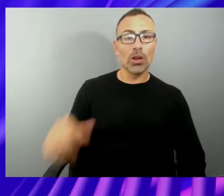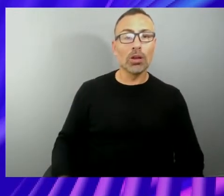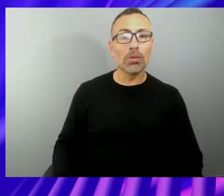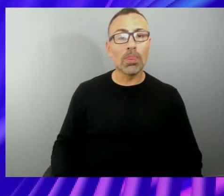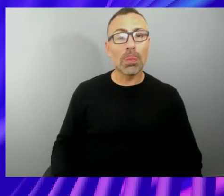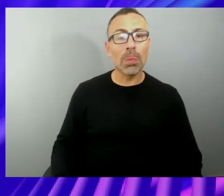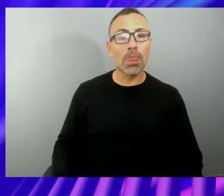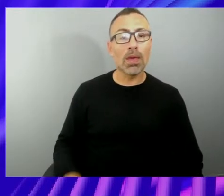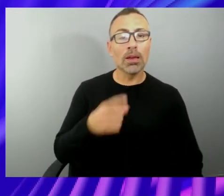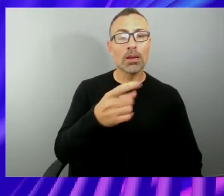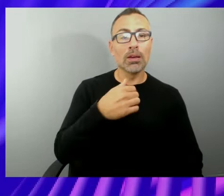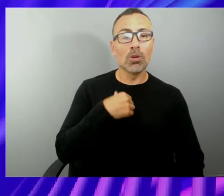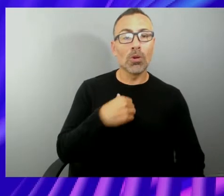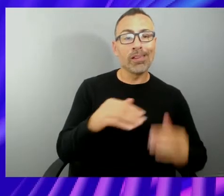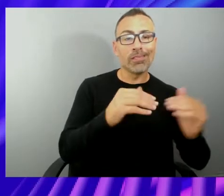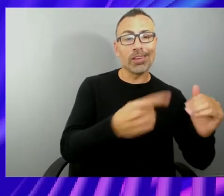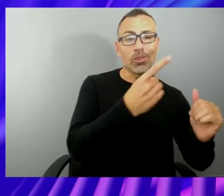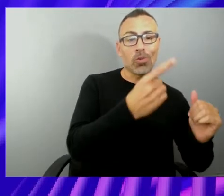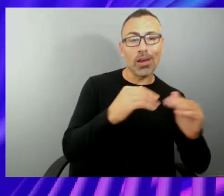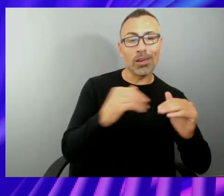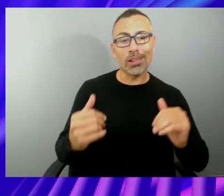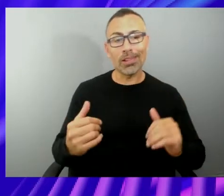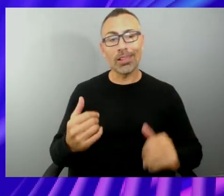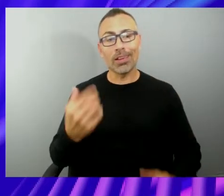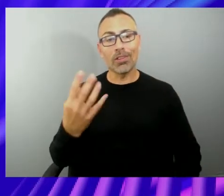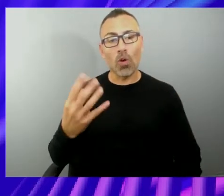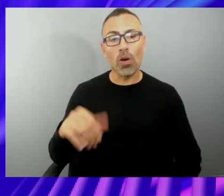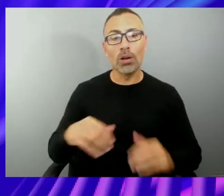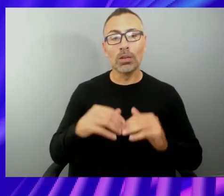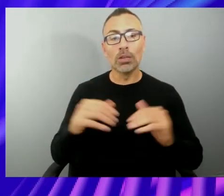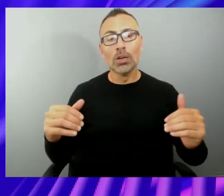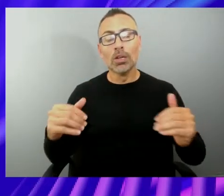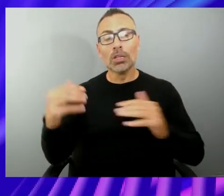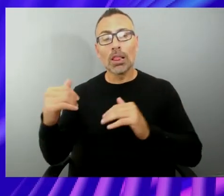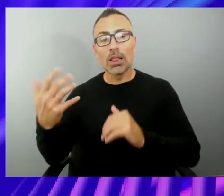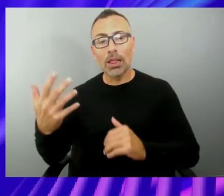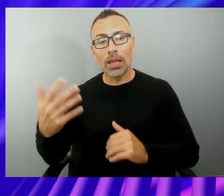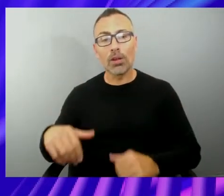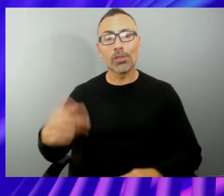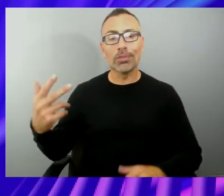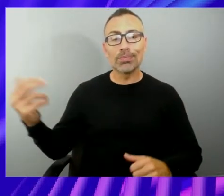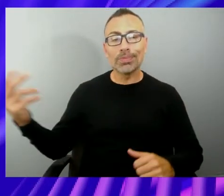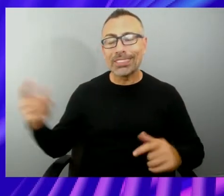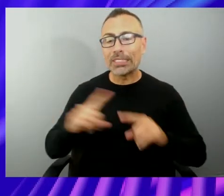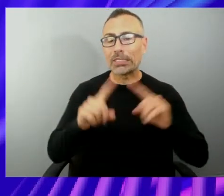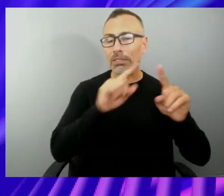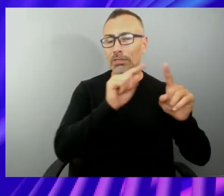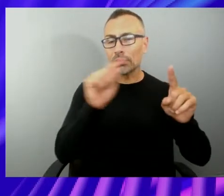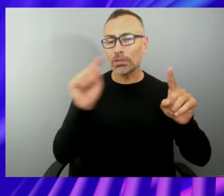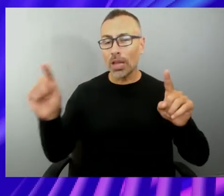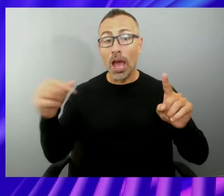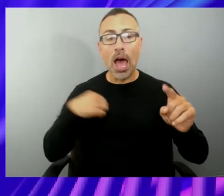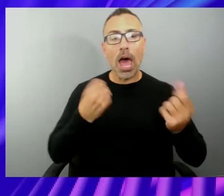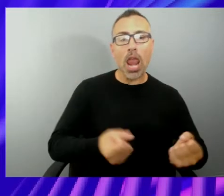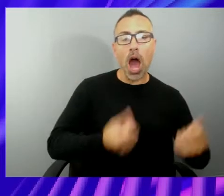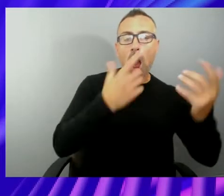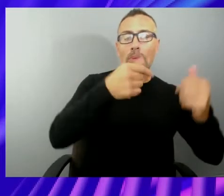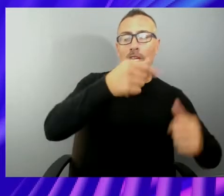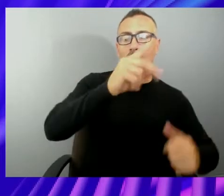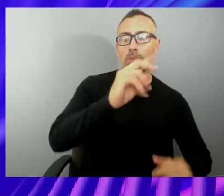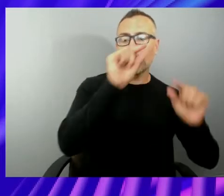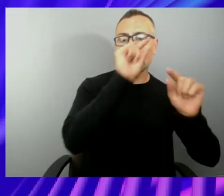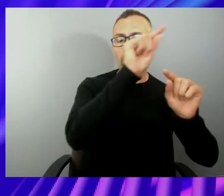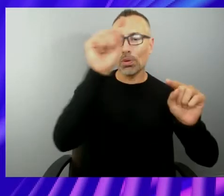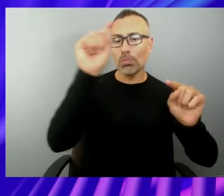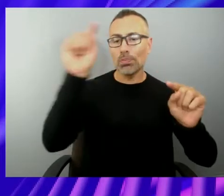4 might reside on GPU 1, layer 3 might reside on GPU 2, and so on. So how do we decide which layer